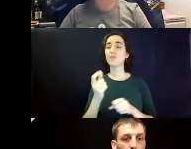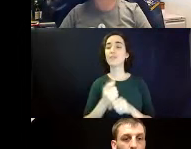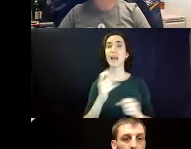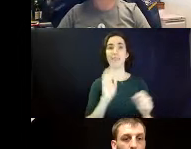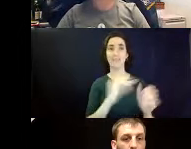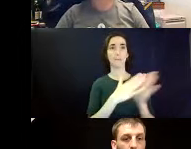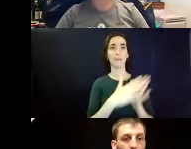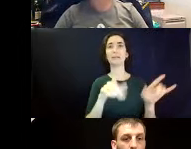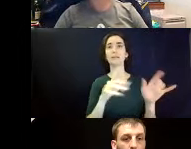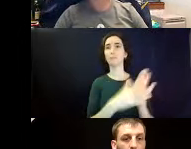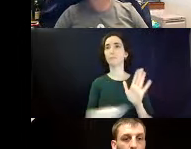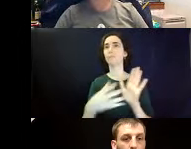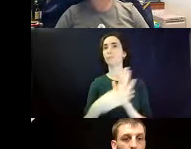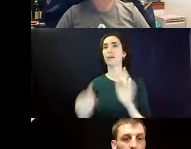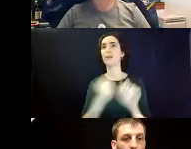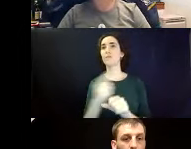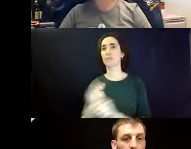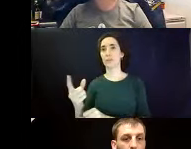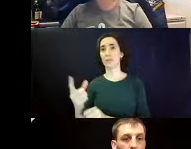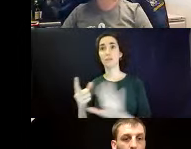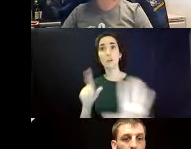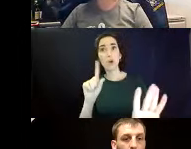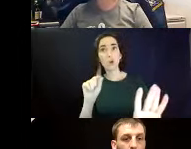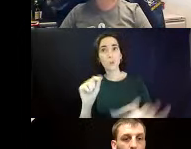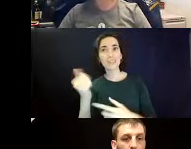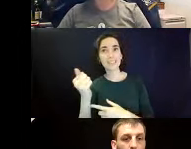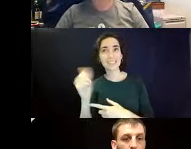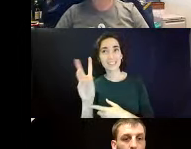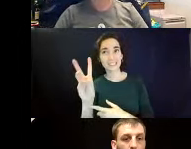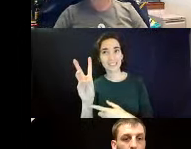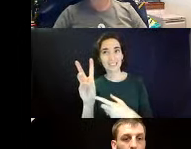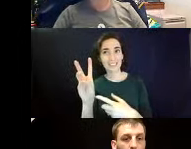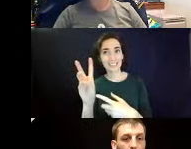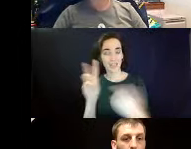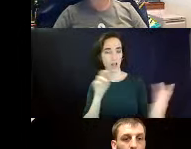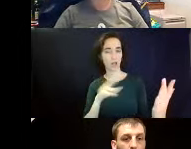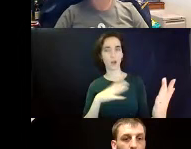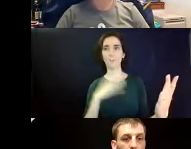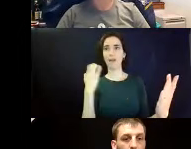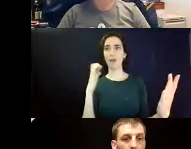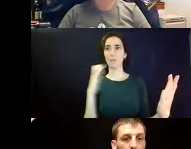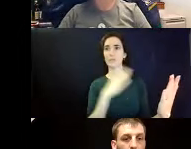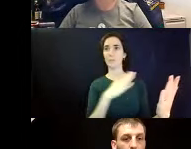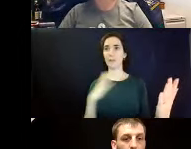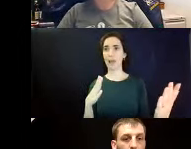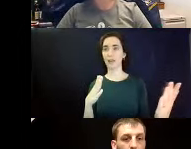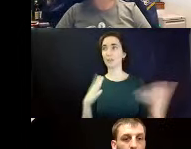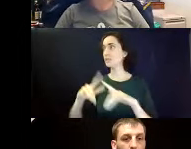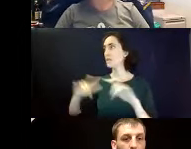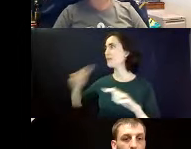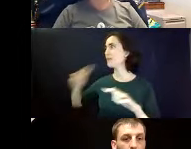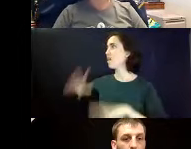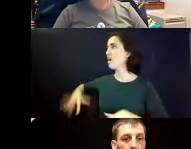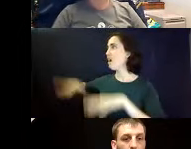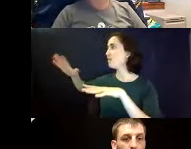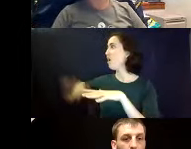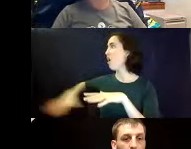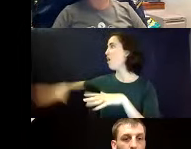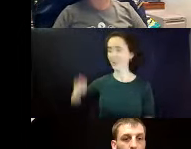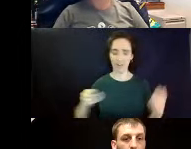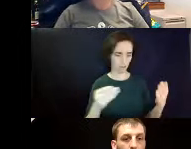until 2016 when I'm looking at my emergency plan as the flooding is happening, and